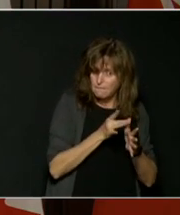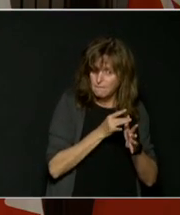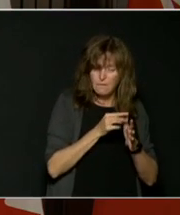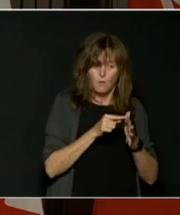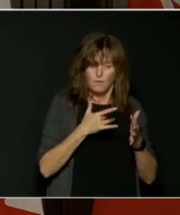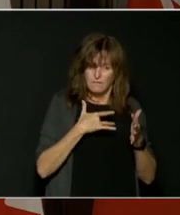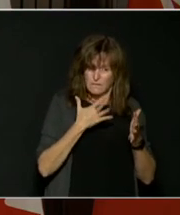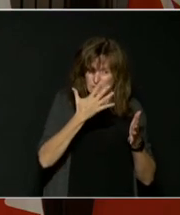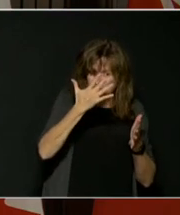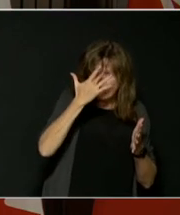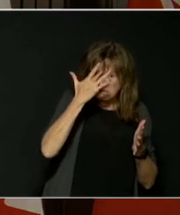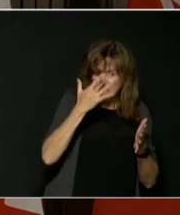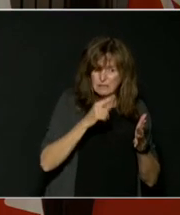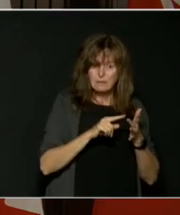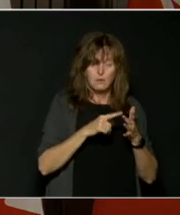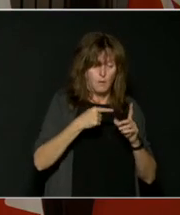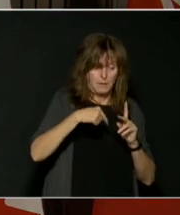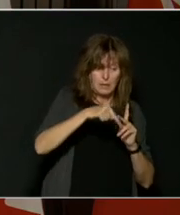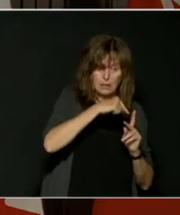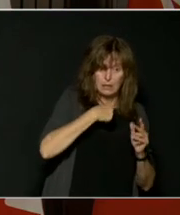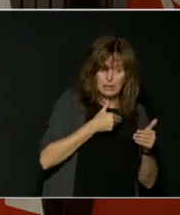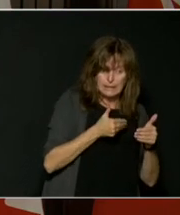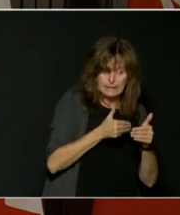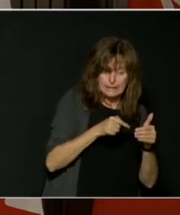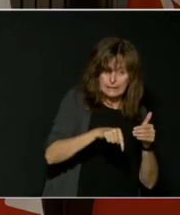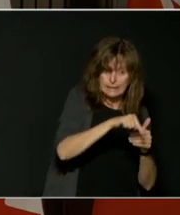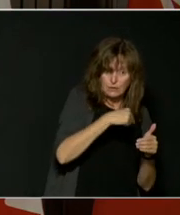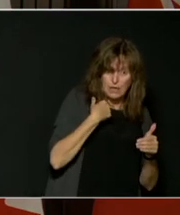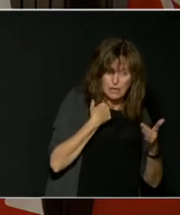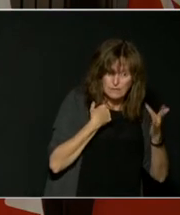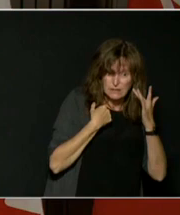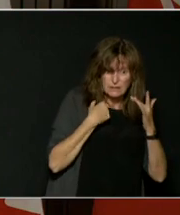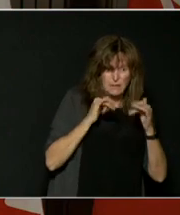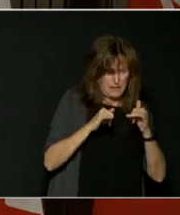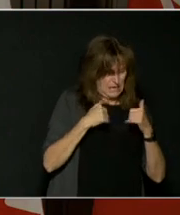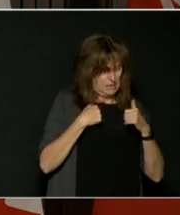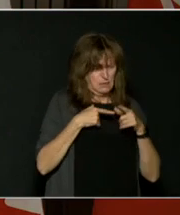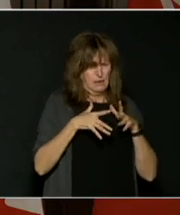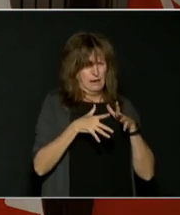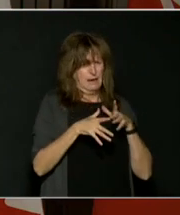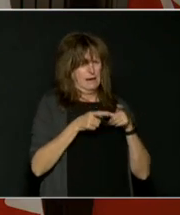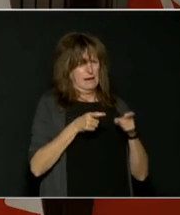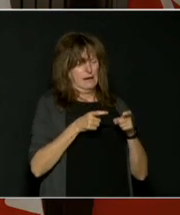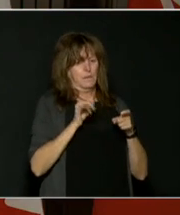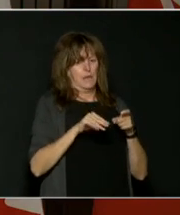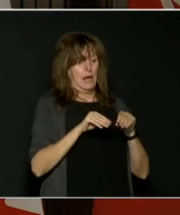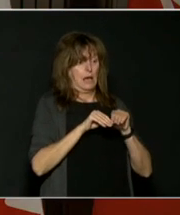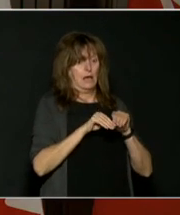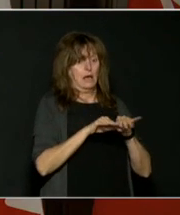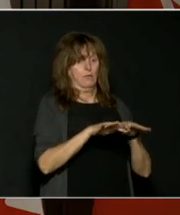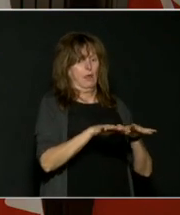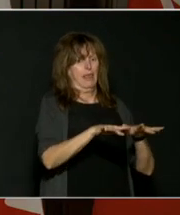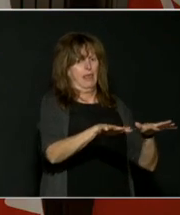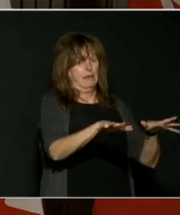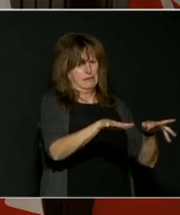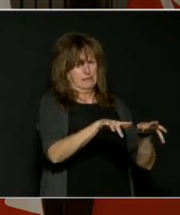down so that we can actually prevent and control spread of this infection in that group.